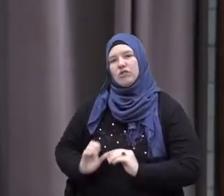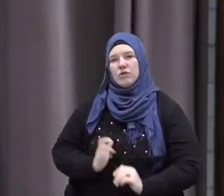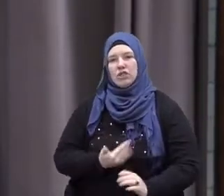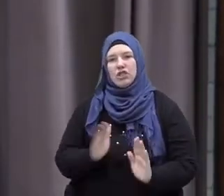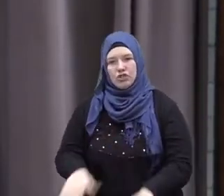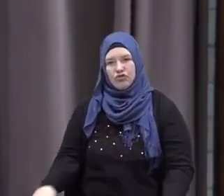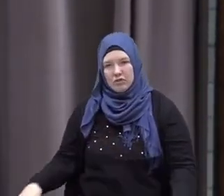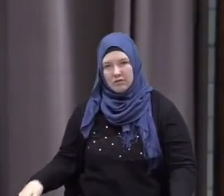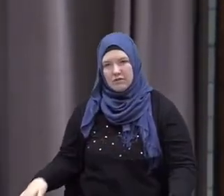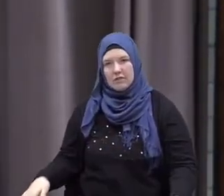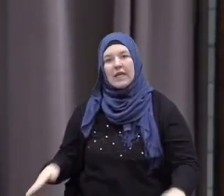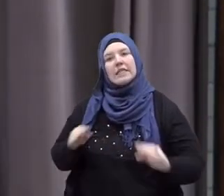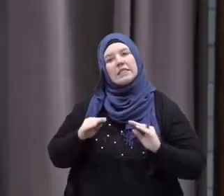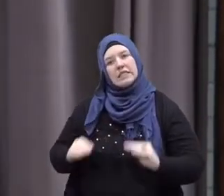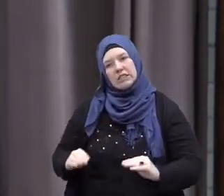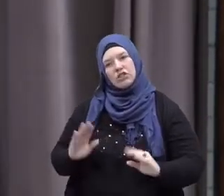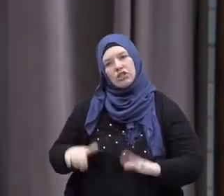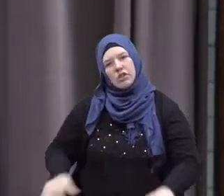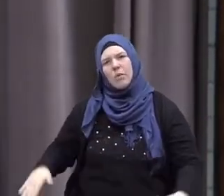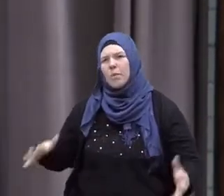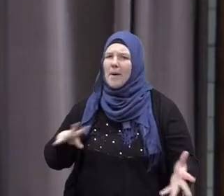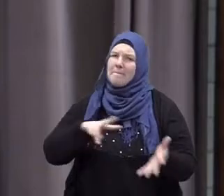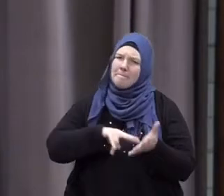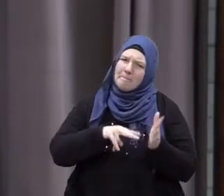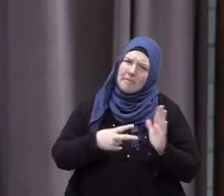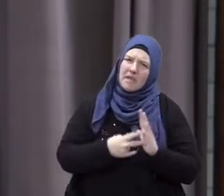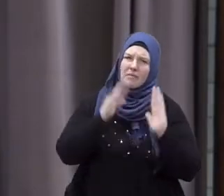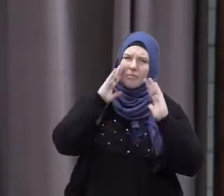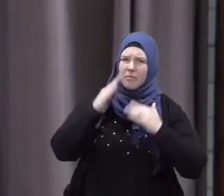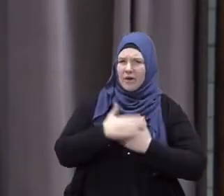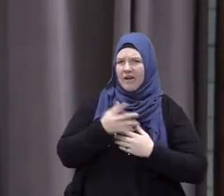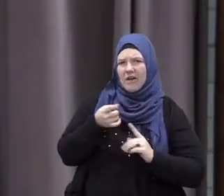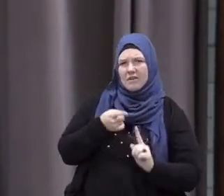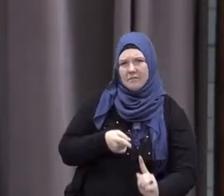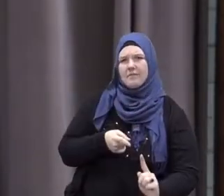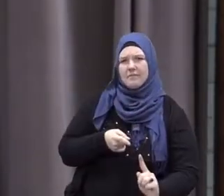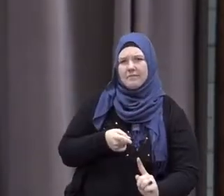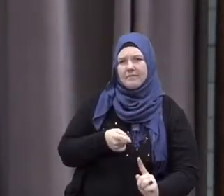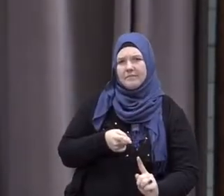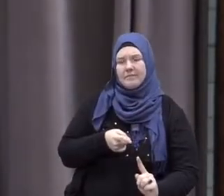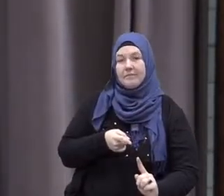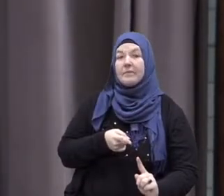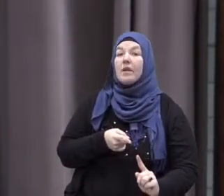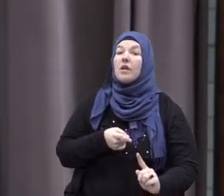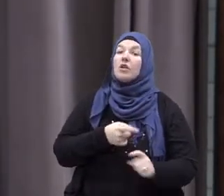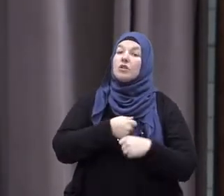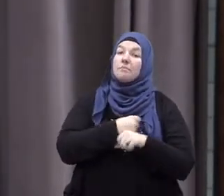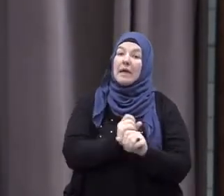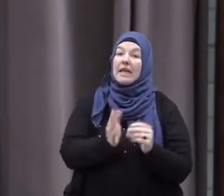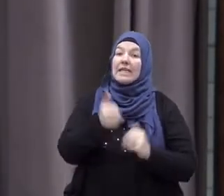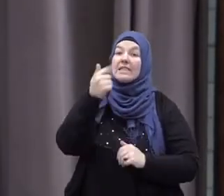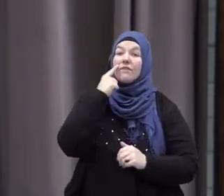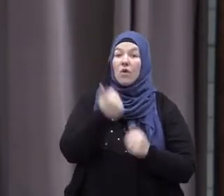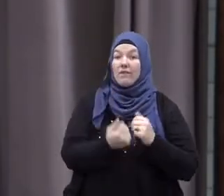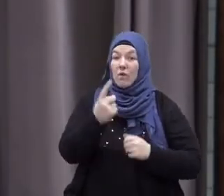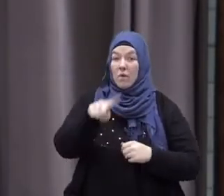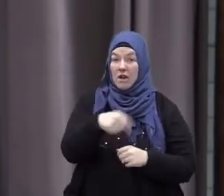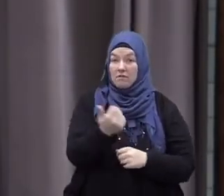children and teach them what prayer is really about. To make it easy for